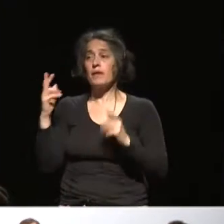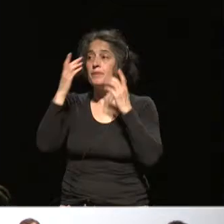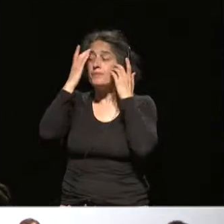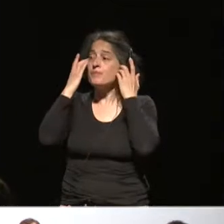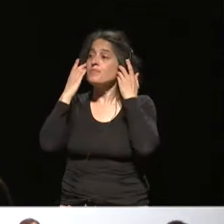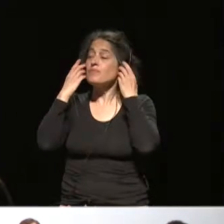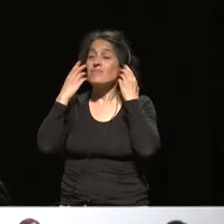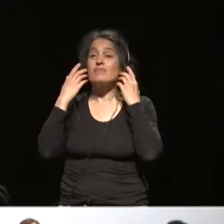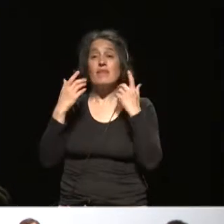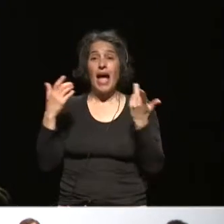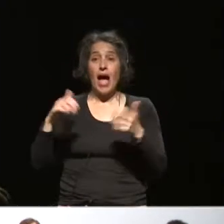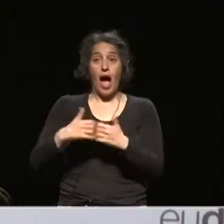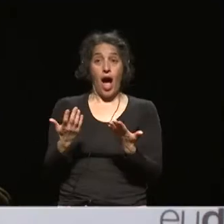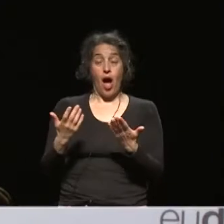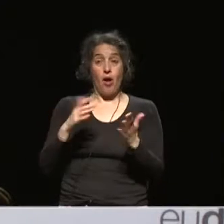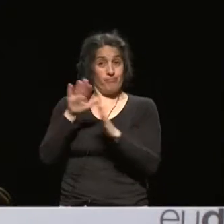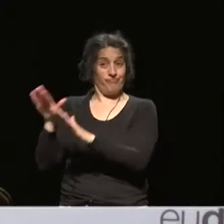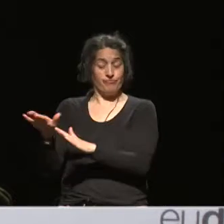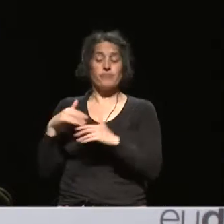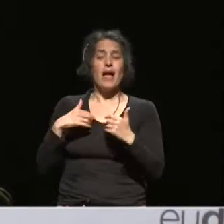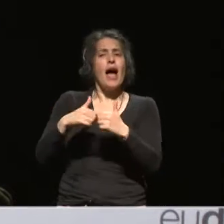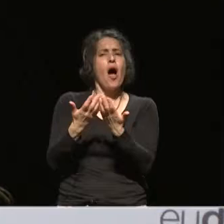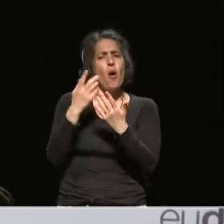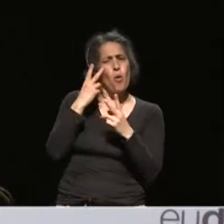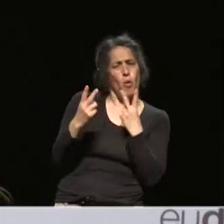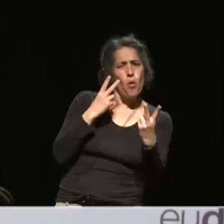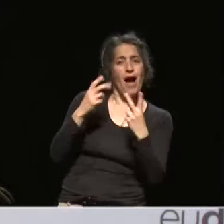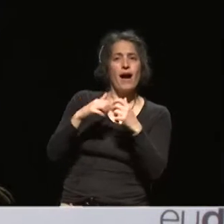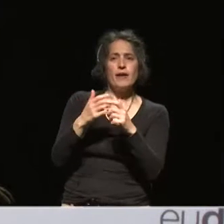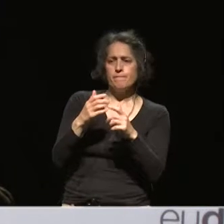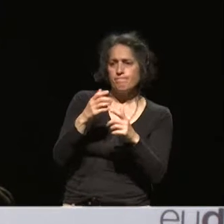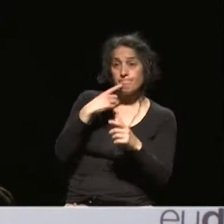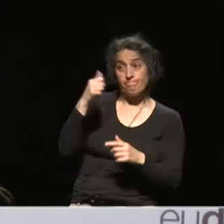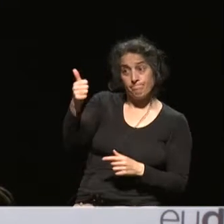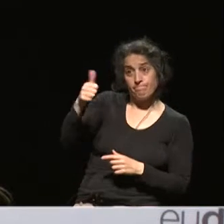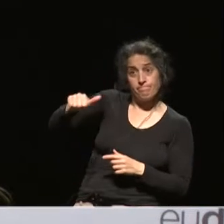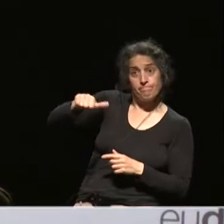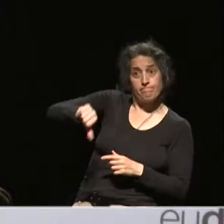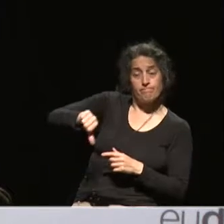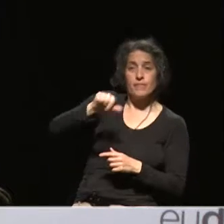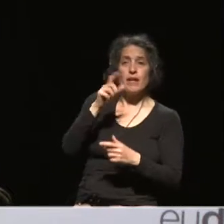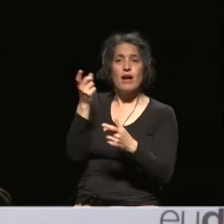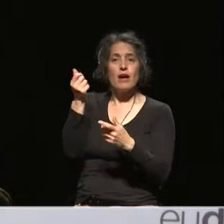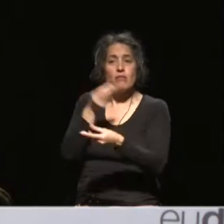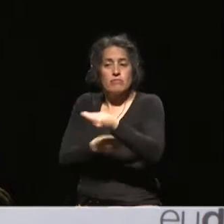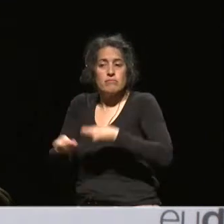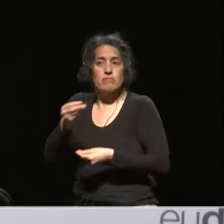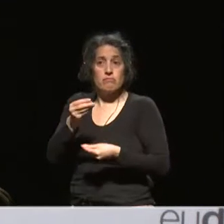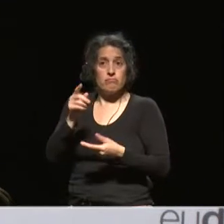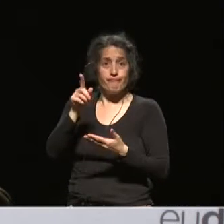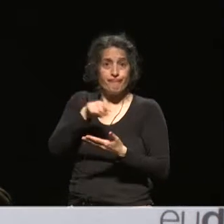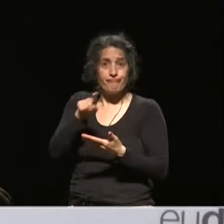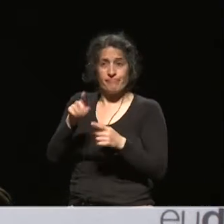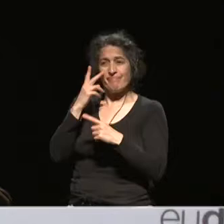measure anti-corruption success, they're deeply flawed. All of the reforms in Brazil and many others are responsible for the